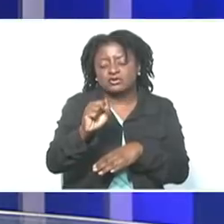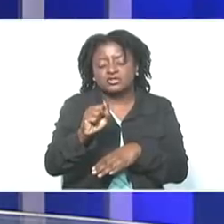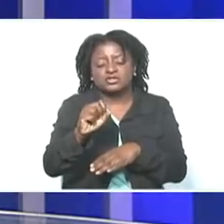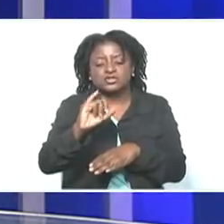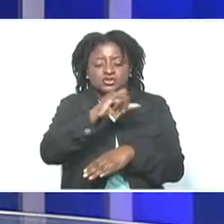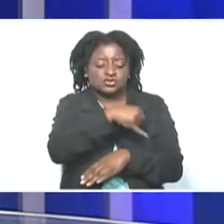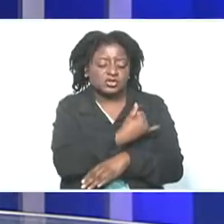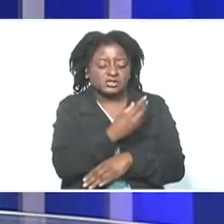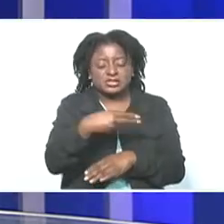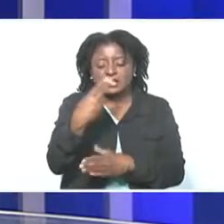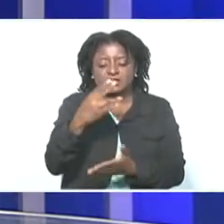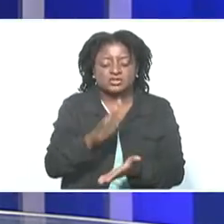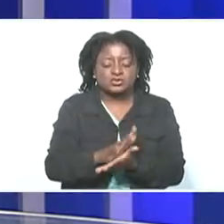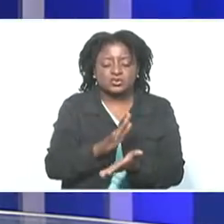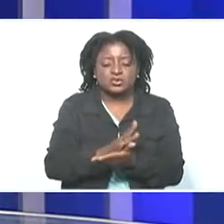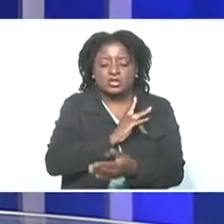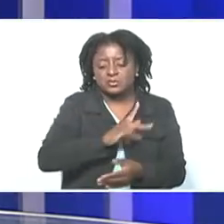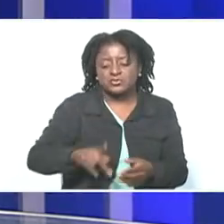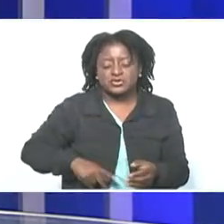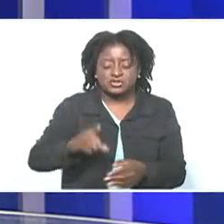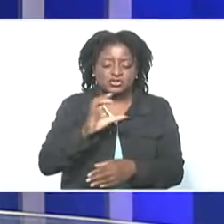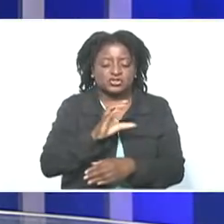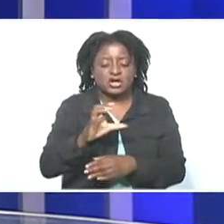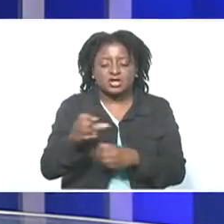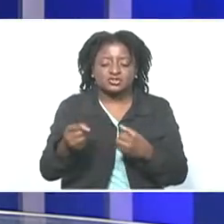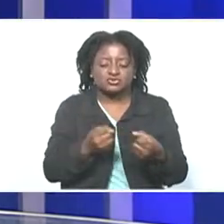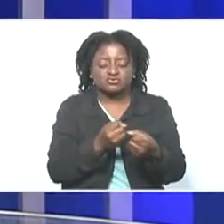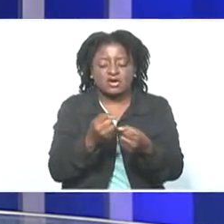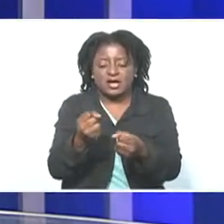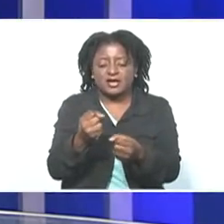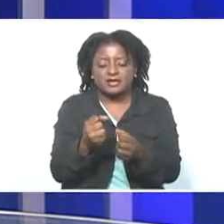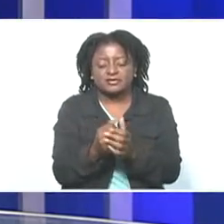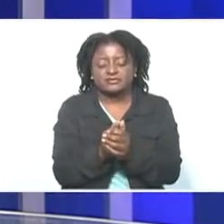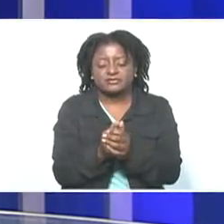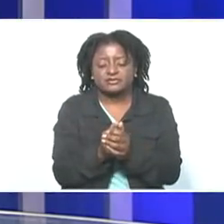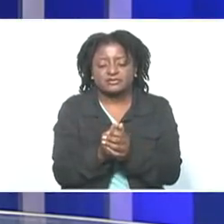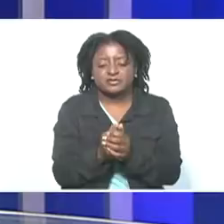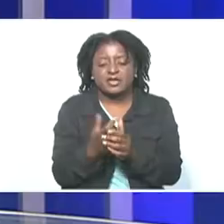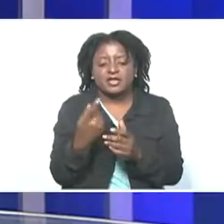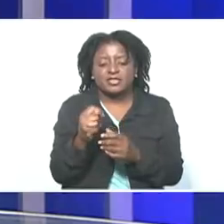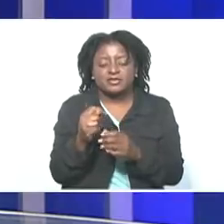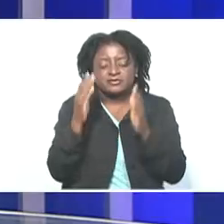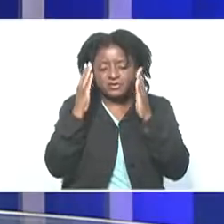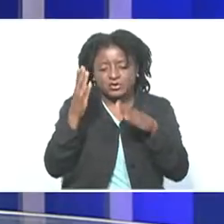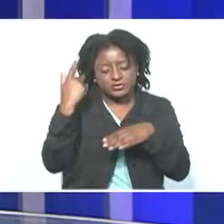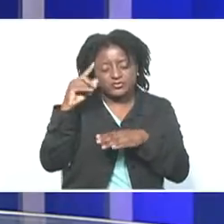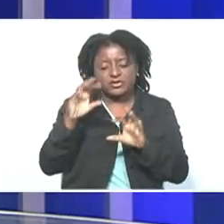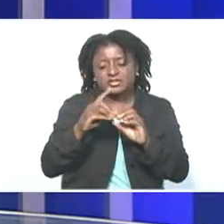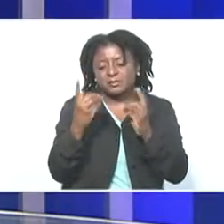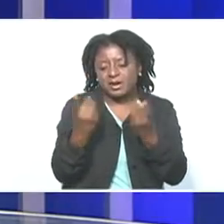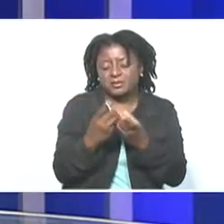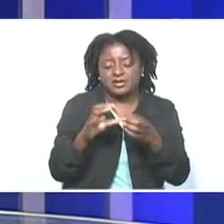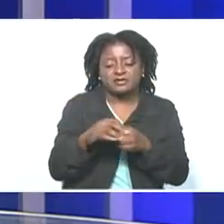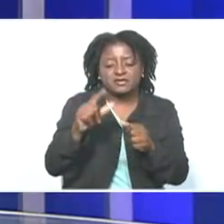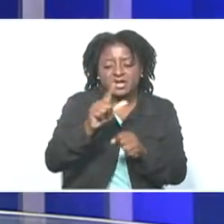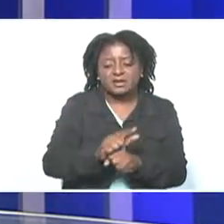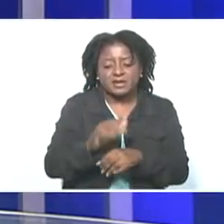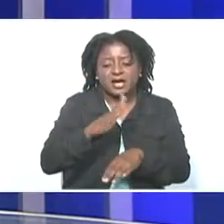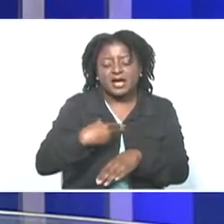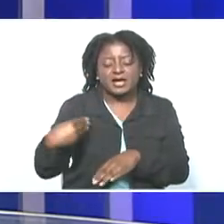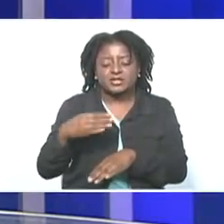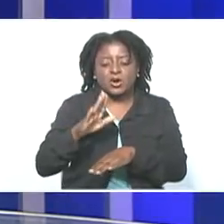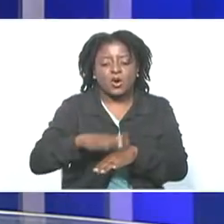Drive. Director of Labor Robert Farquharson says the focus for the Department of Labor and its On the Blocks fair will be